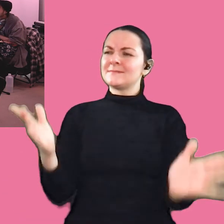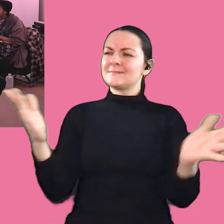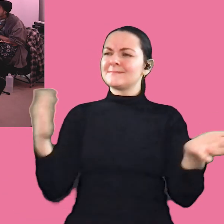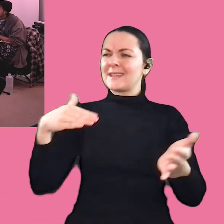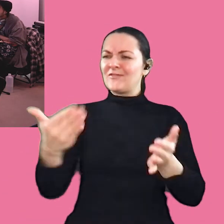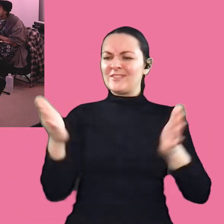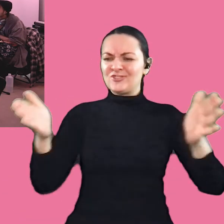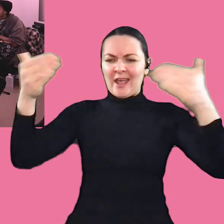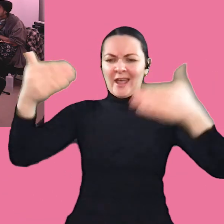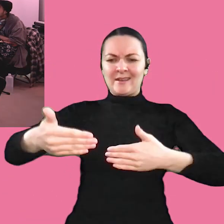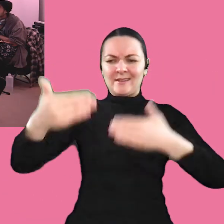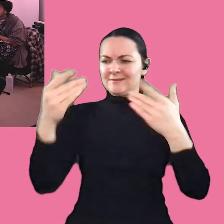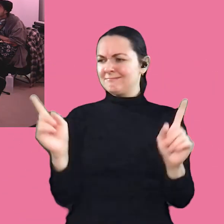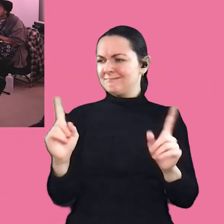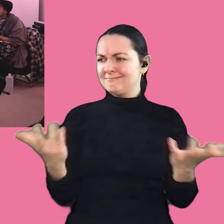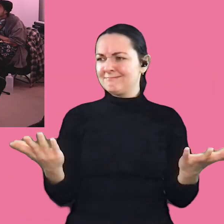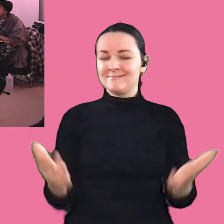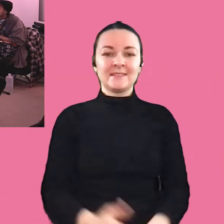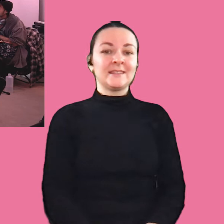Why is there a fish tank here?